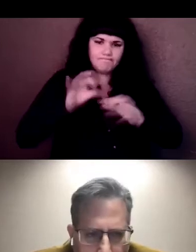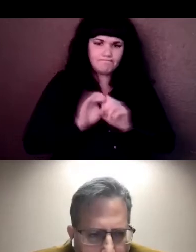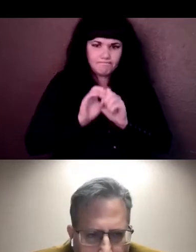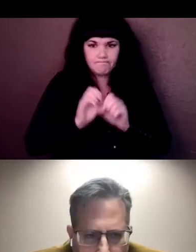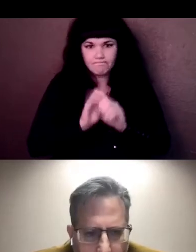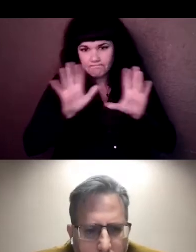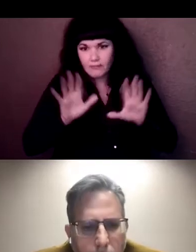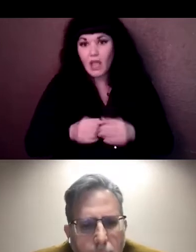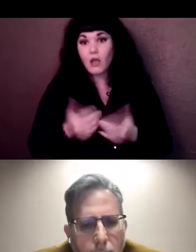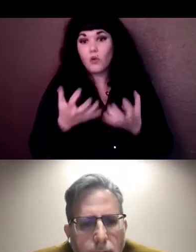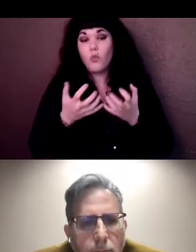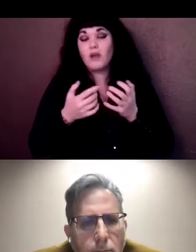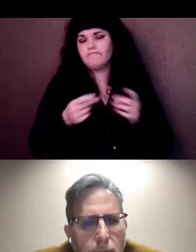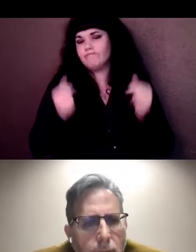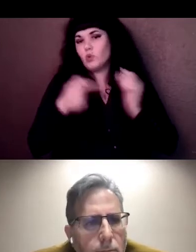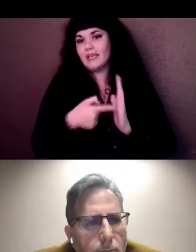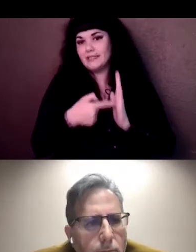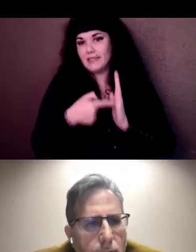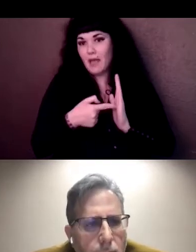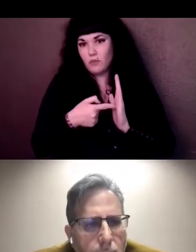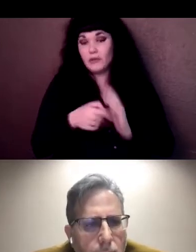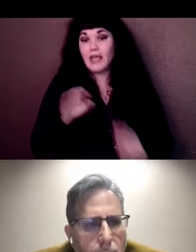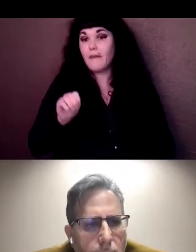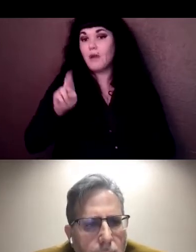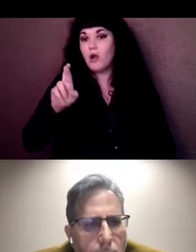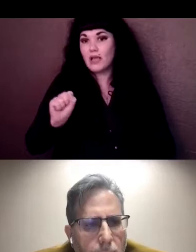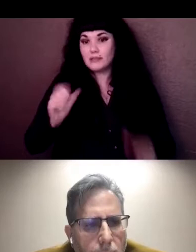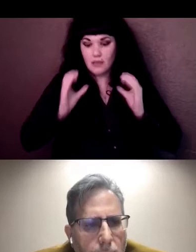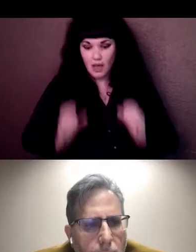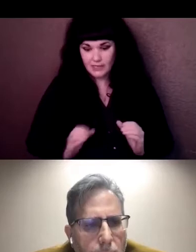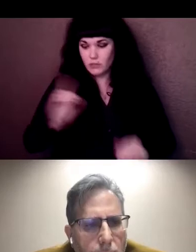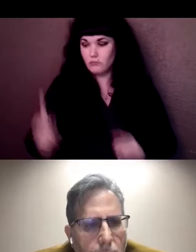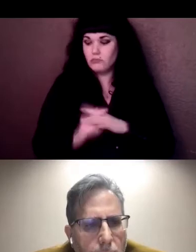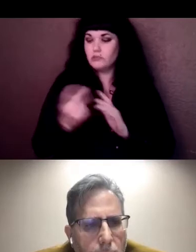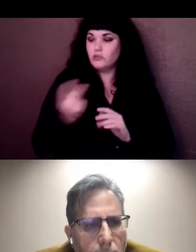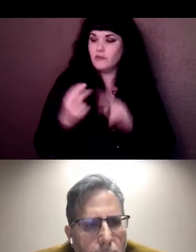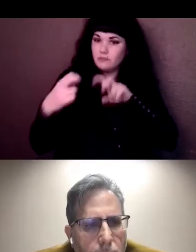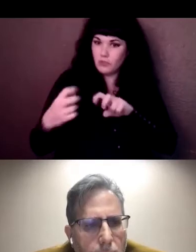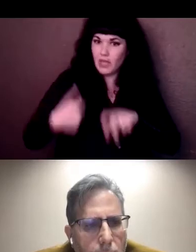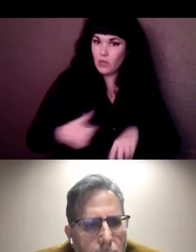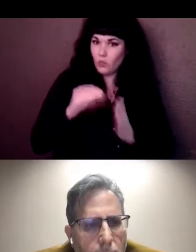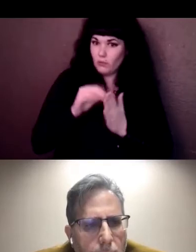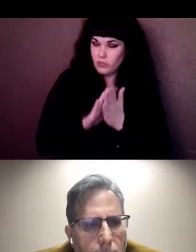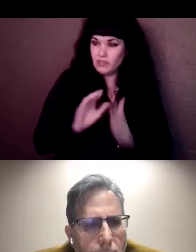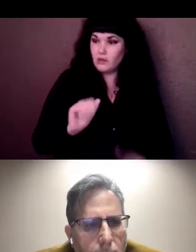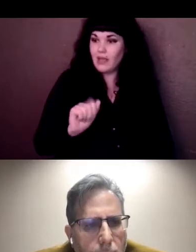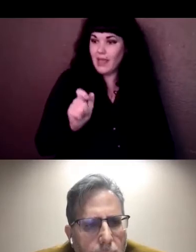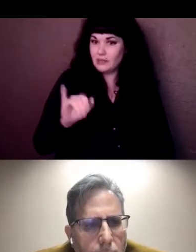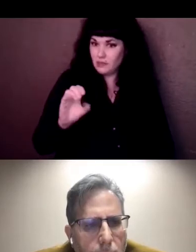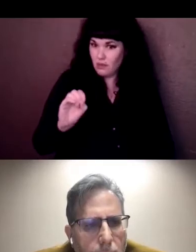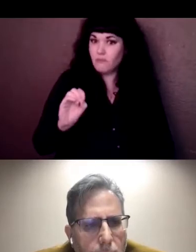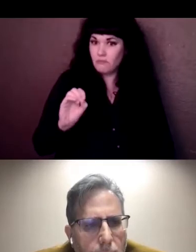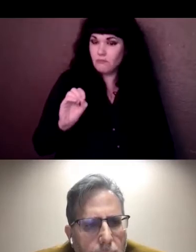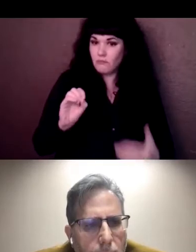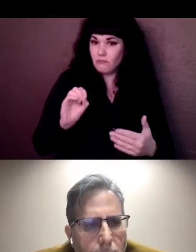of an MRS customer that I met with, where I actually put AxioBionics down as a resource on their consult report that I had done for them and